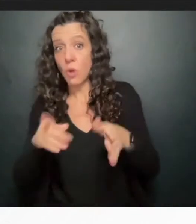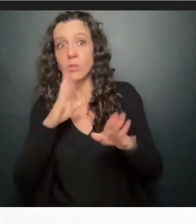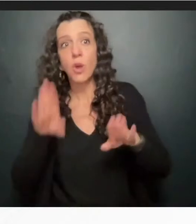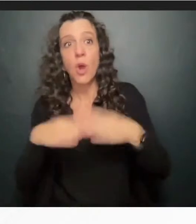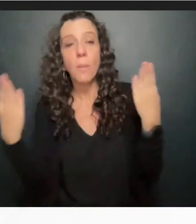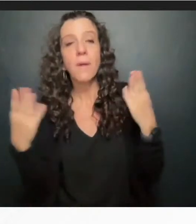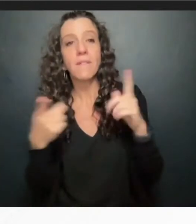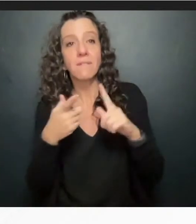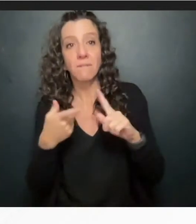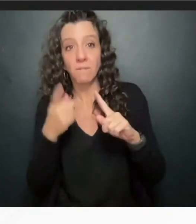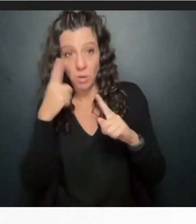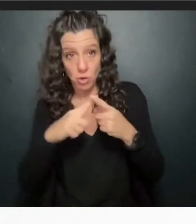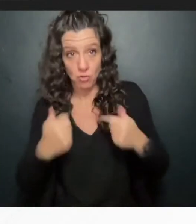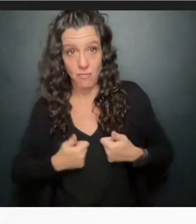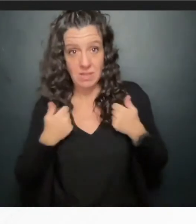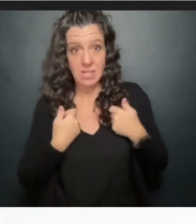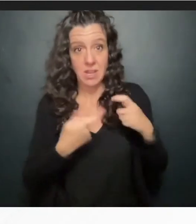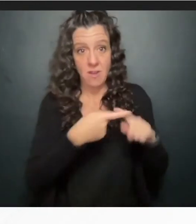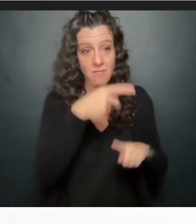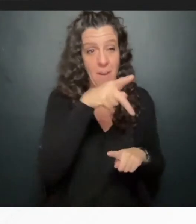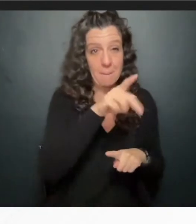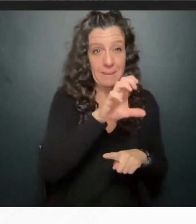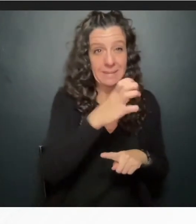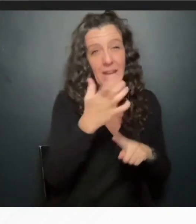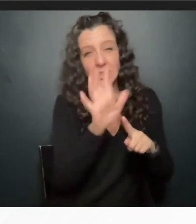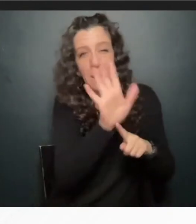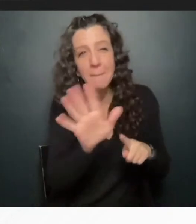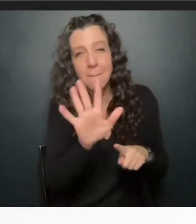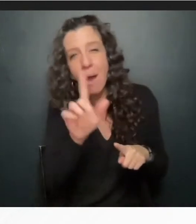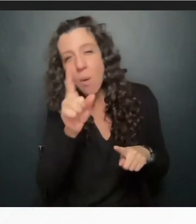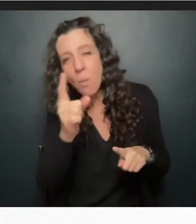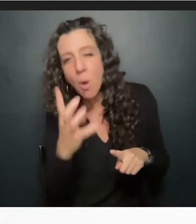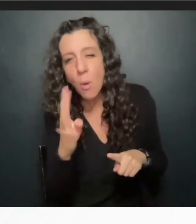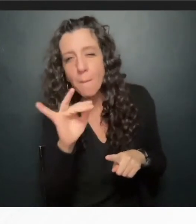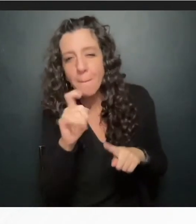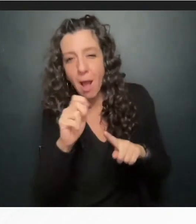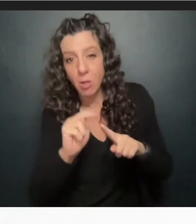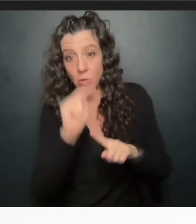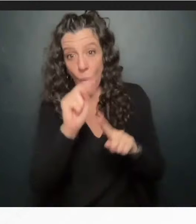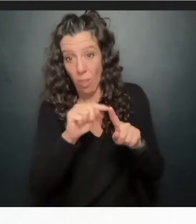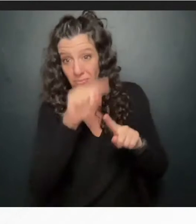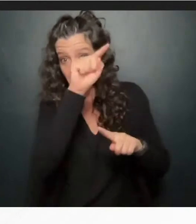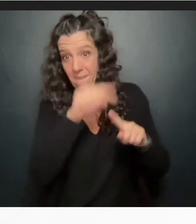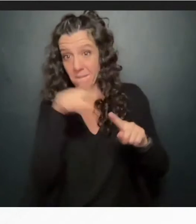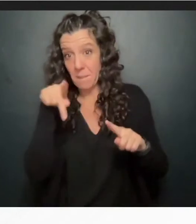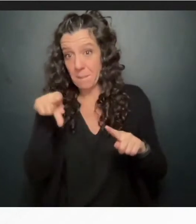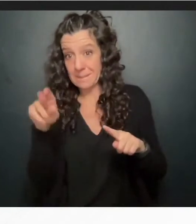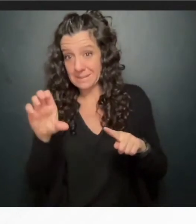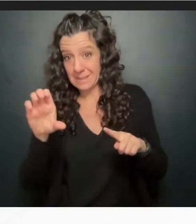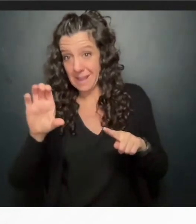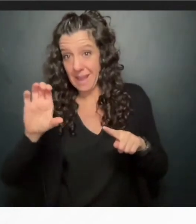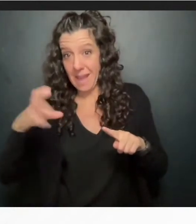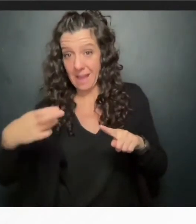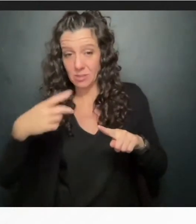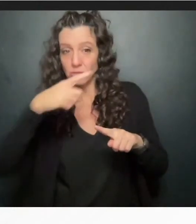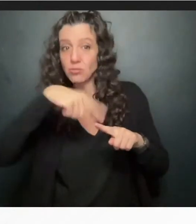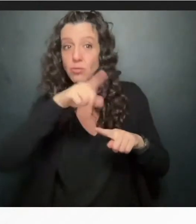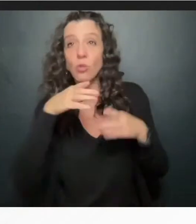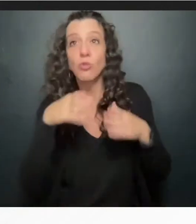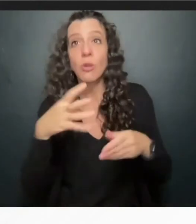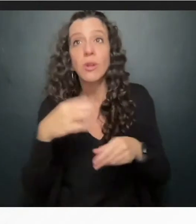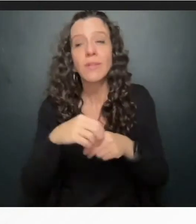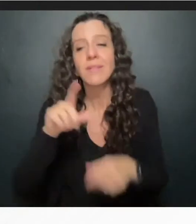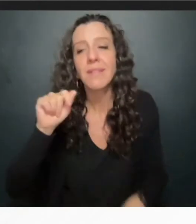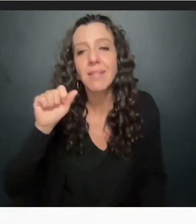PCH and approximately a quarter of a mile northbound from PCH. And those roads are Las